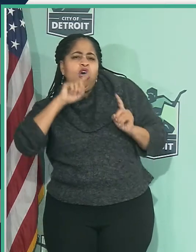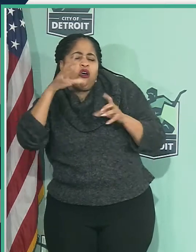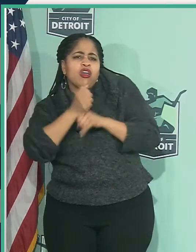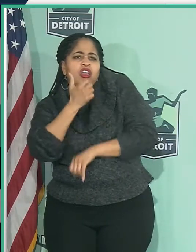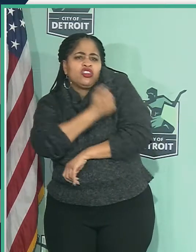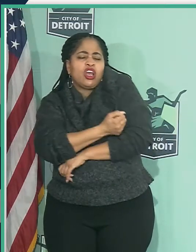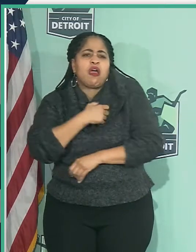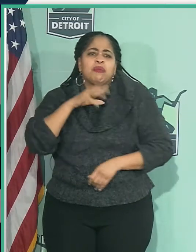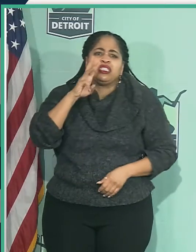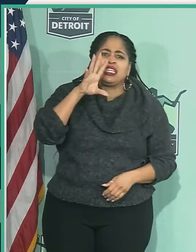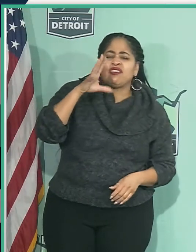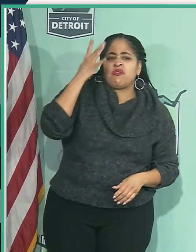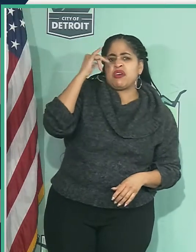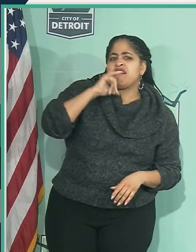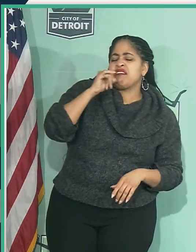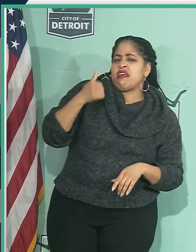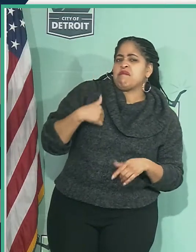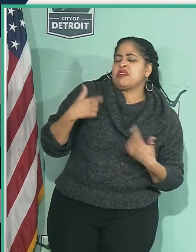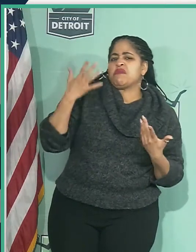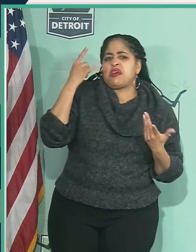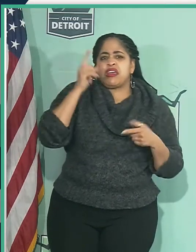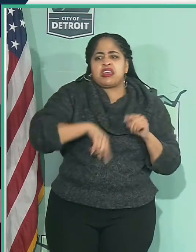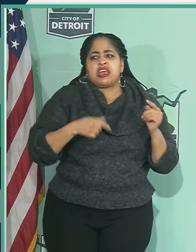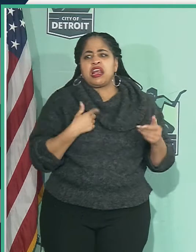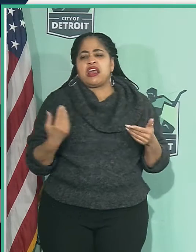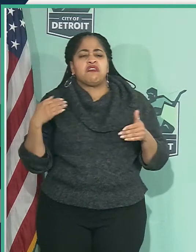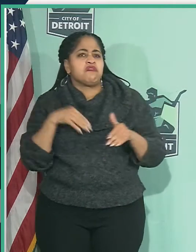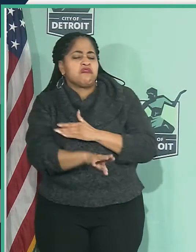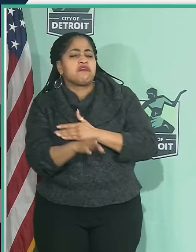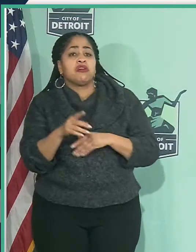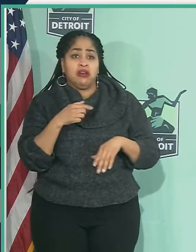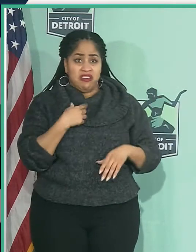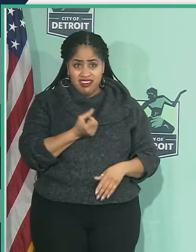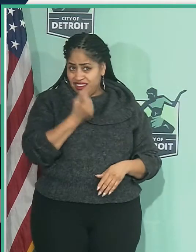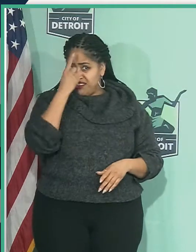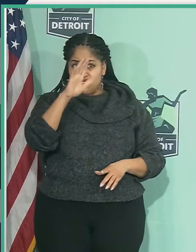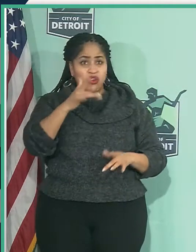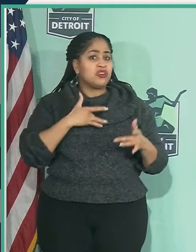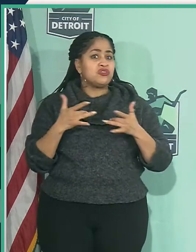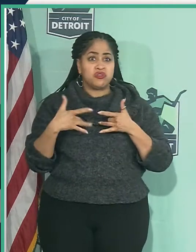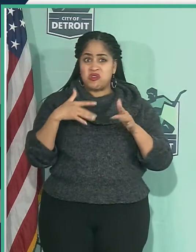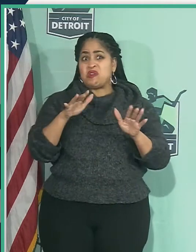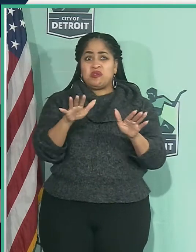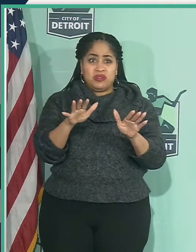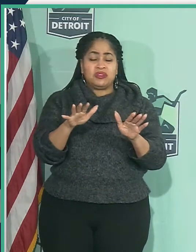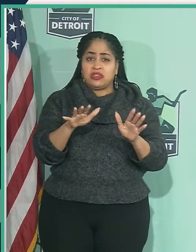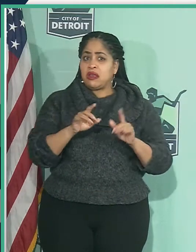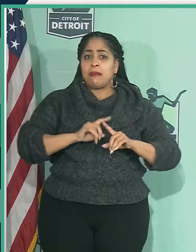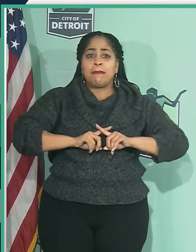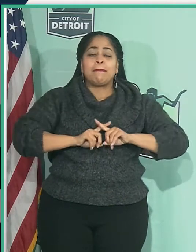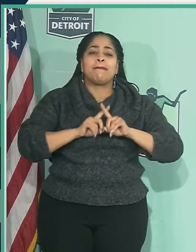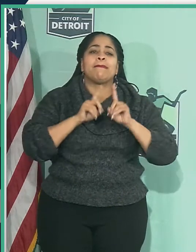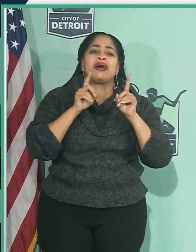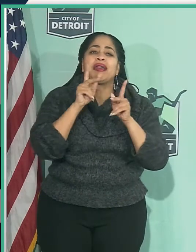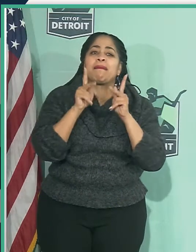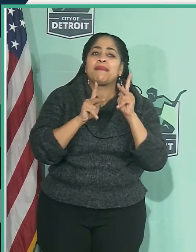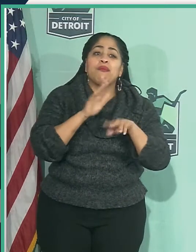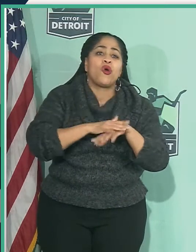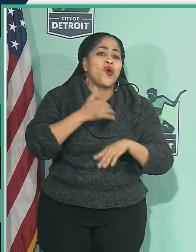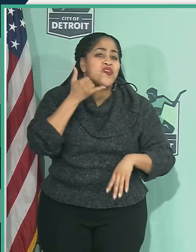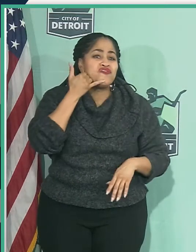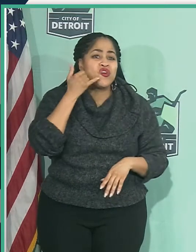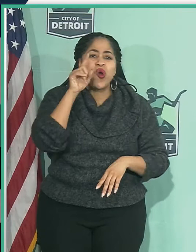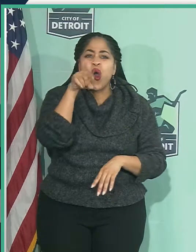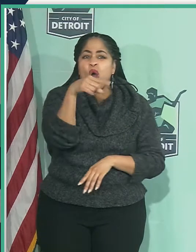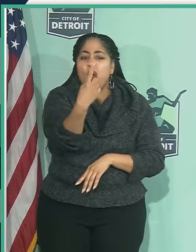I'm 65. Why can't I get in? I understand these concerns, but the folks on the phone